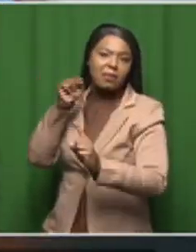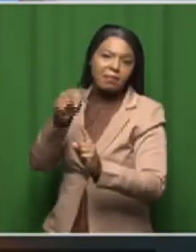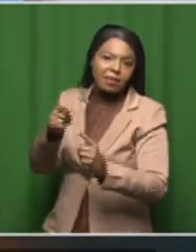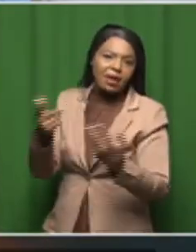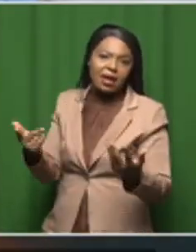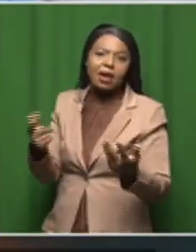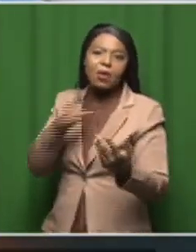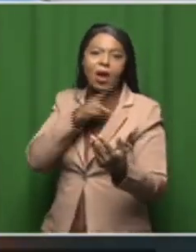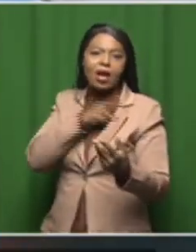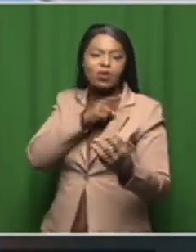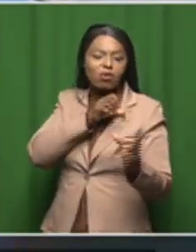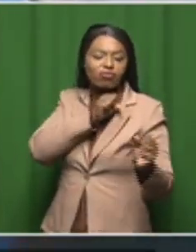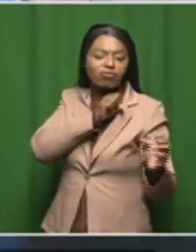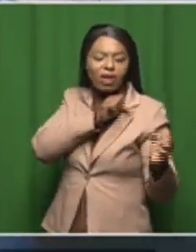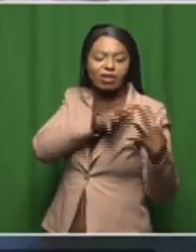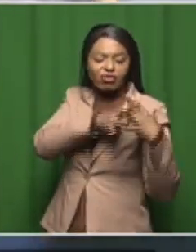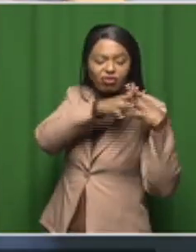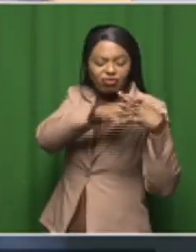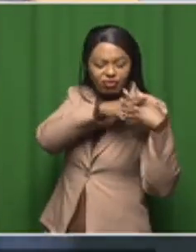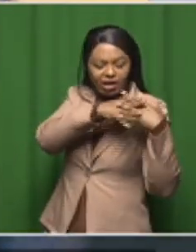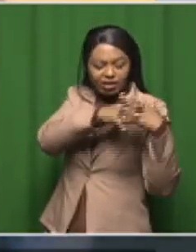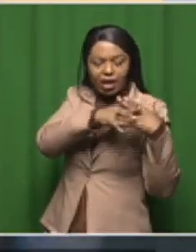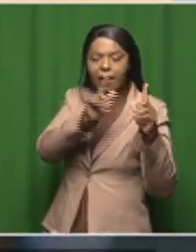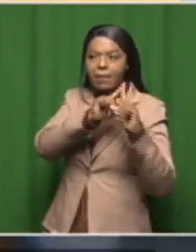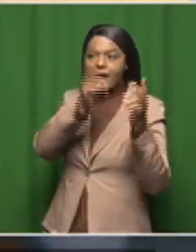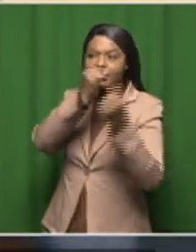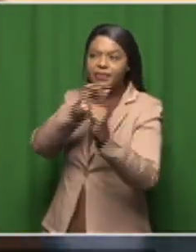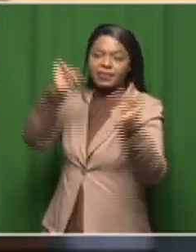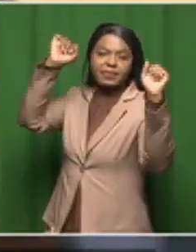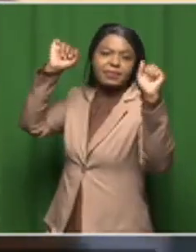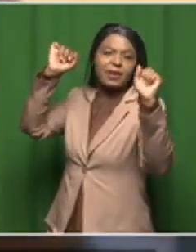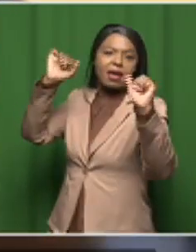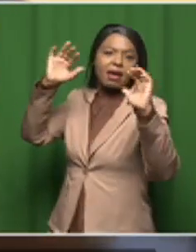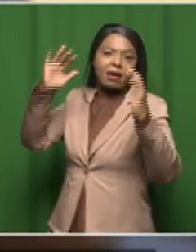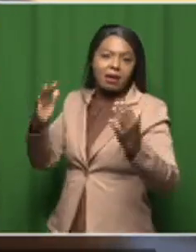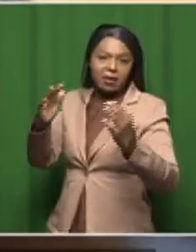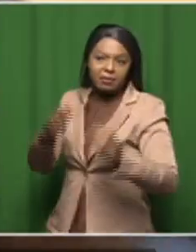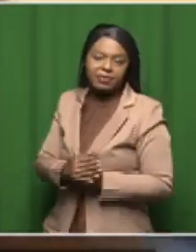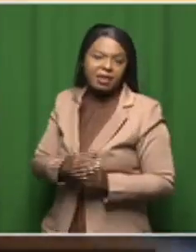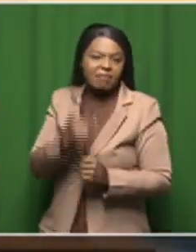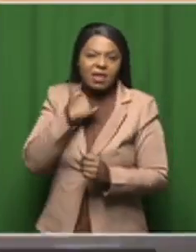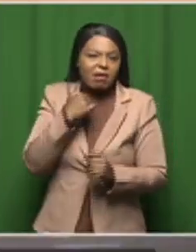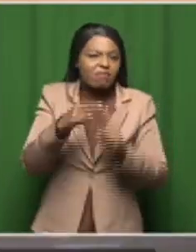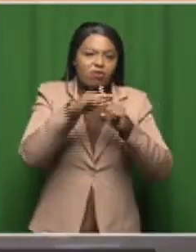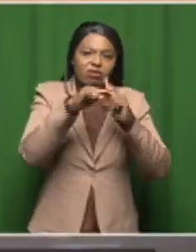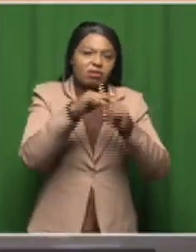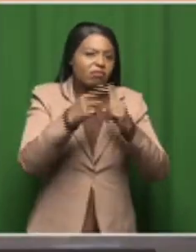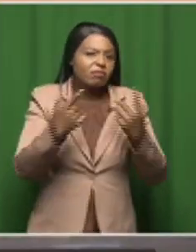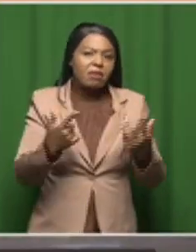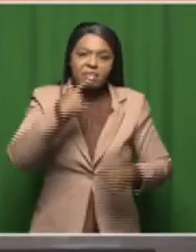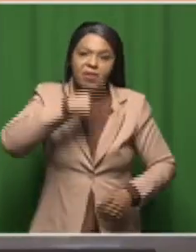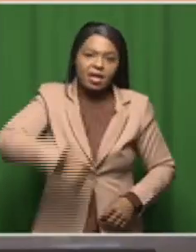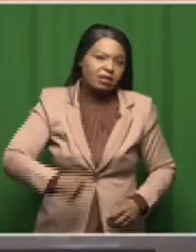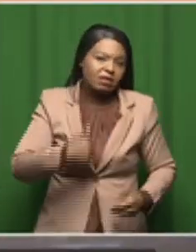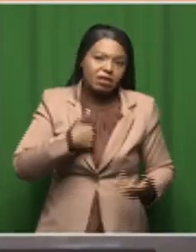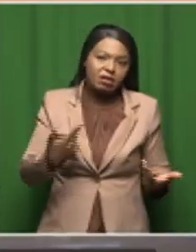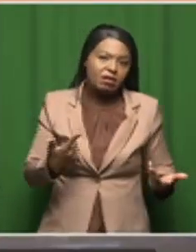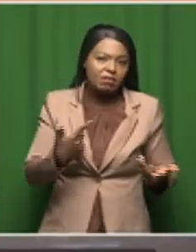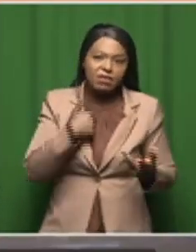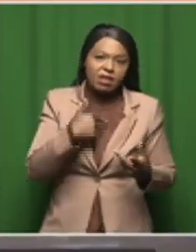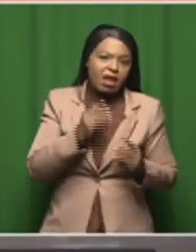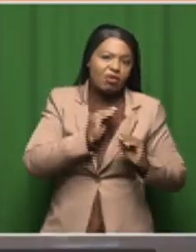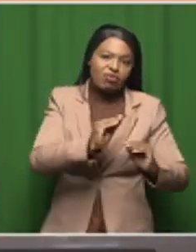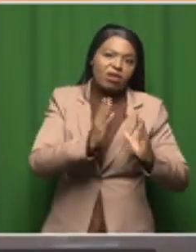how we need to rebuild or continue building? Well, I'm a very optimistic person. I'm an educator, and I